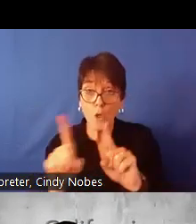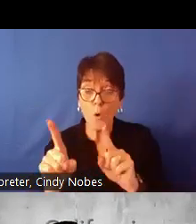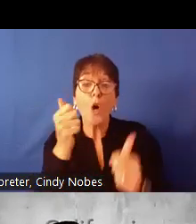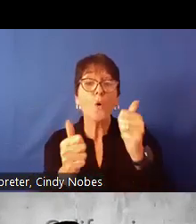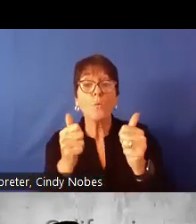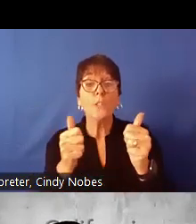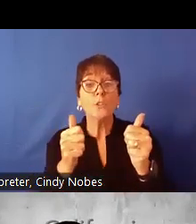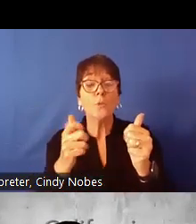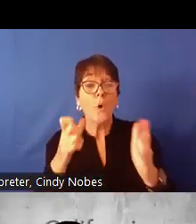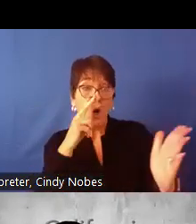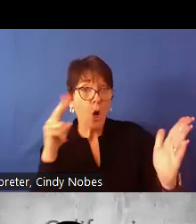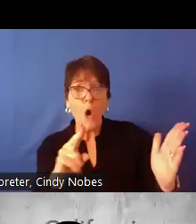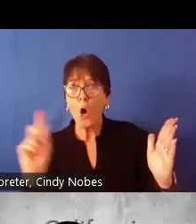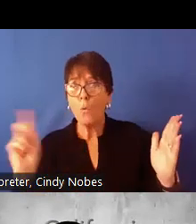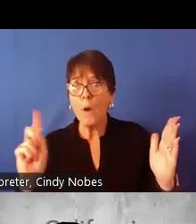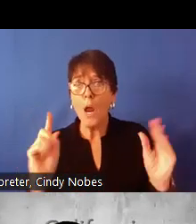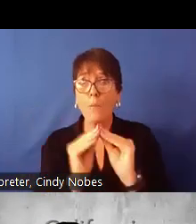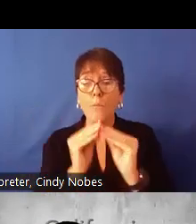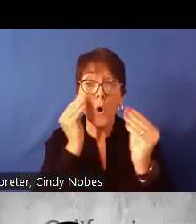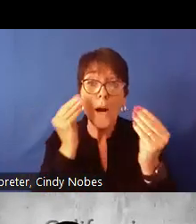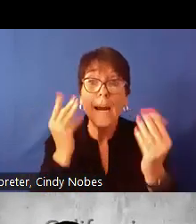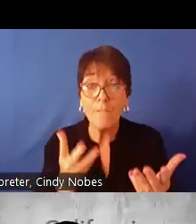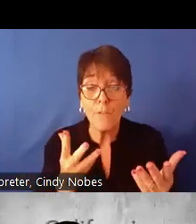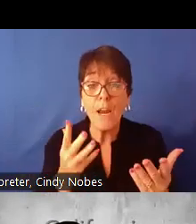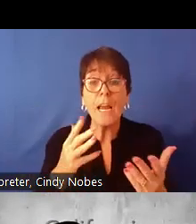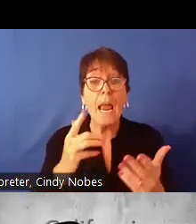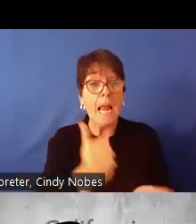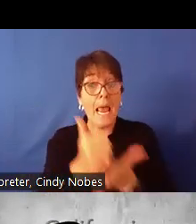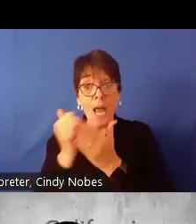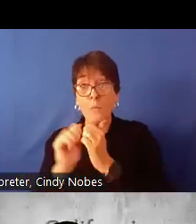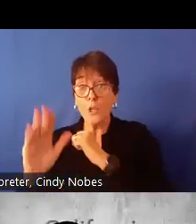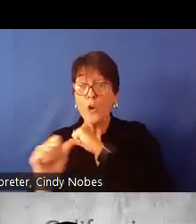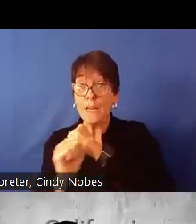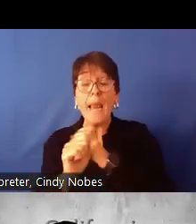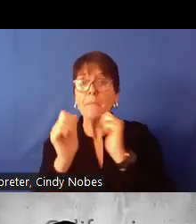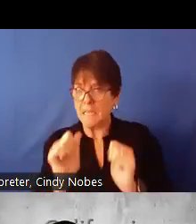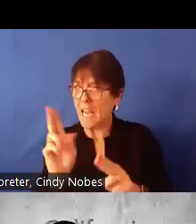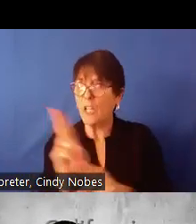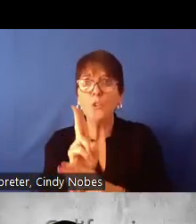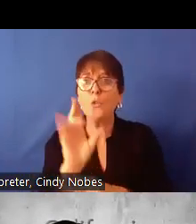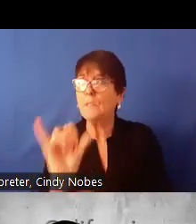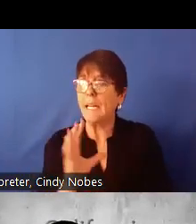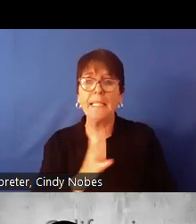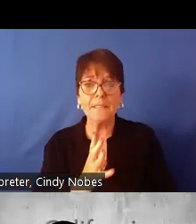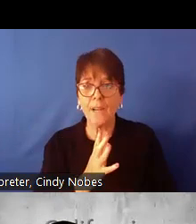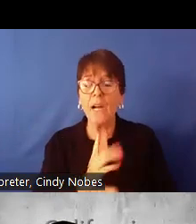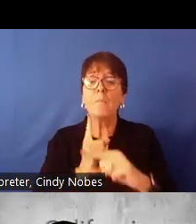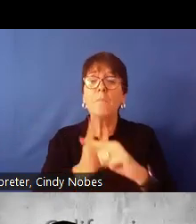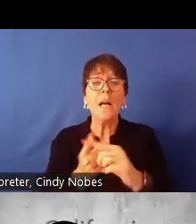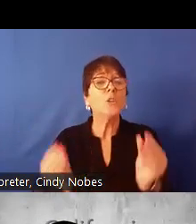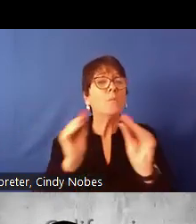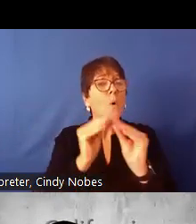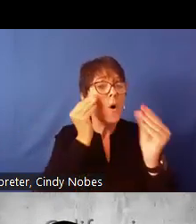that it's in. So if you wanted to find out a little bit more information and piggyback a campaign off of that. you're welcome to do so. There's also just more